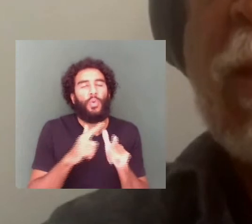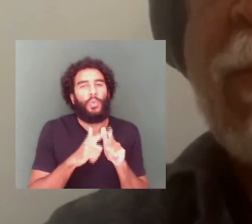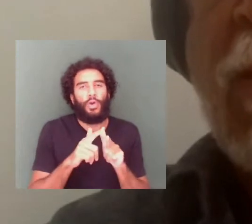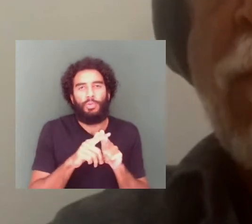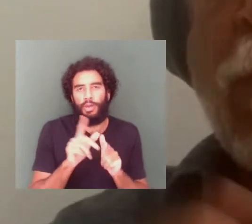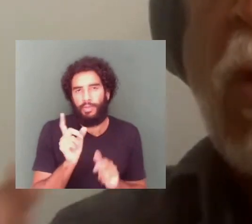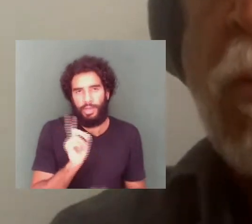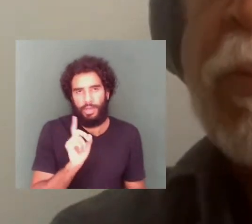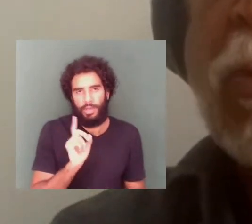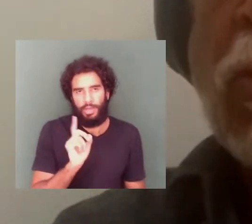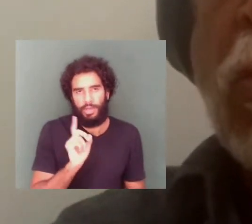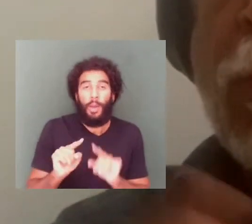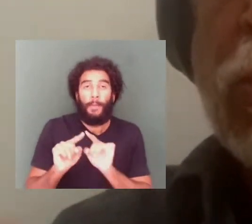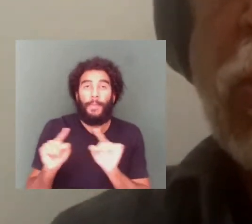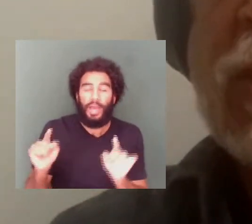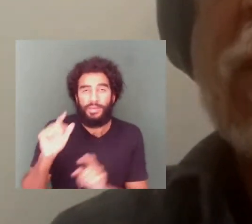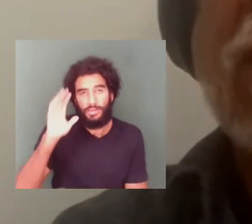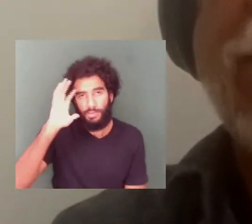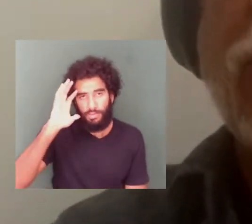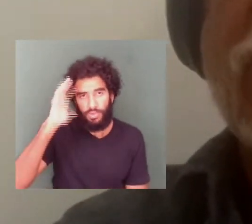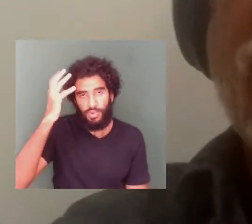a problem anymore.